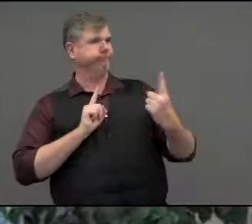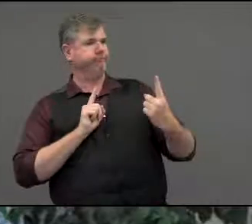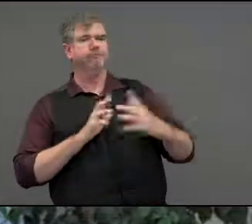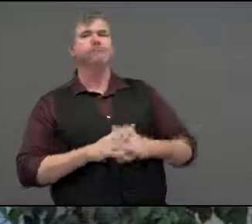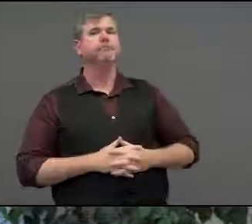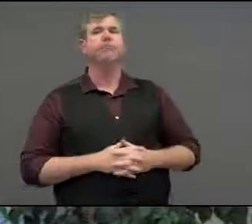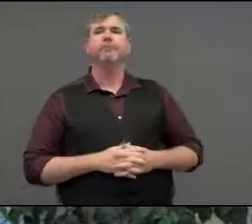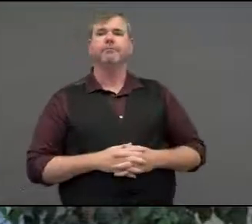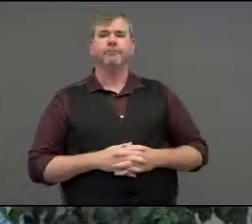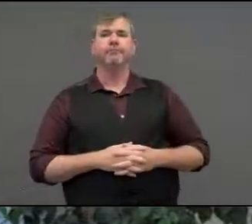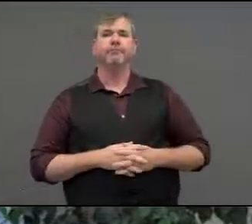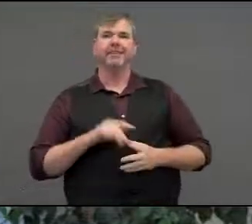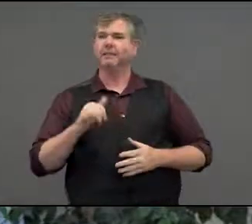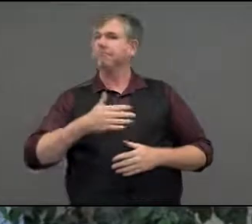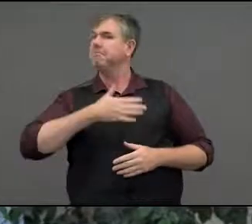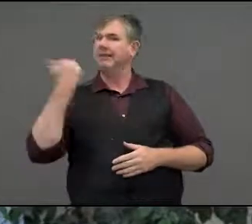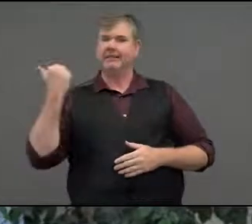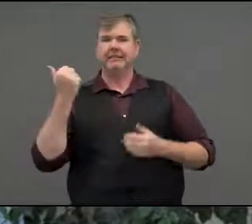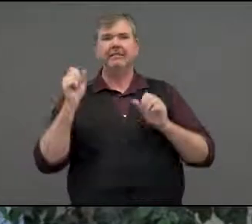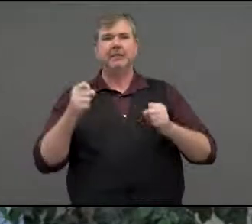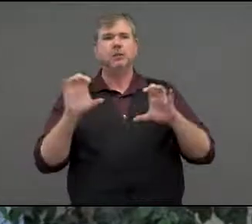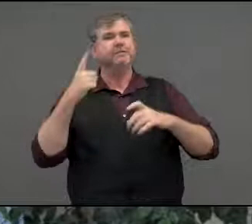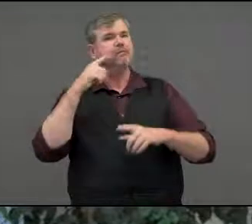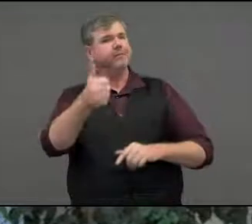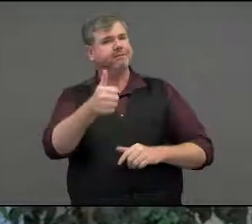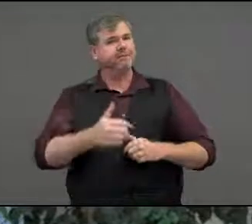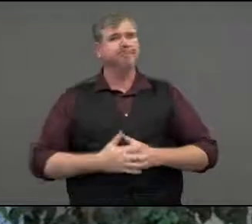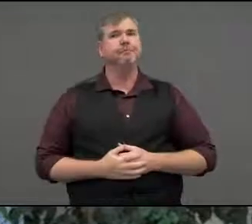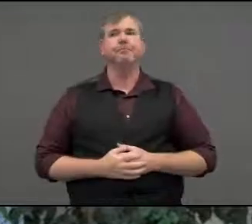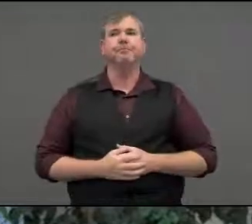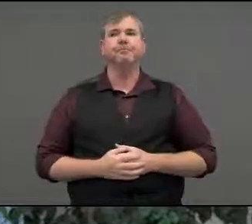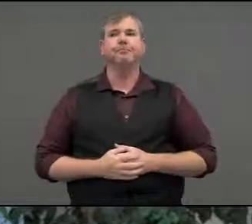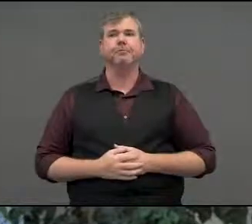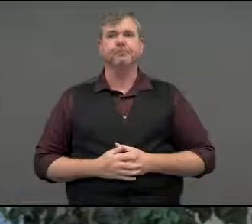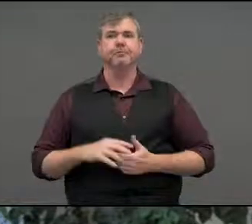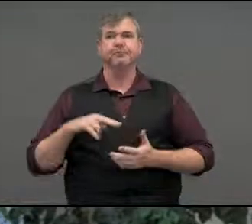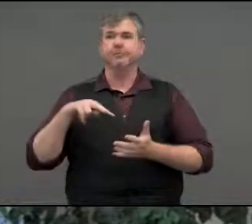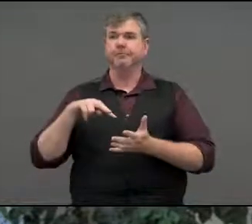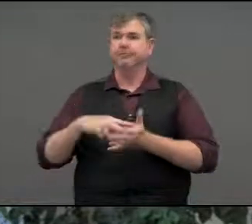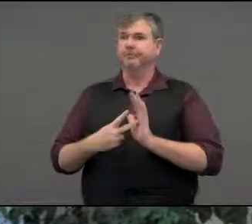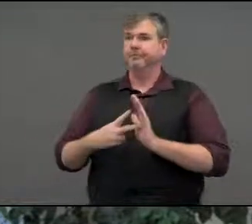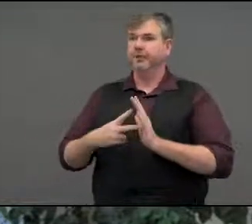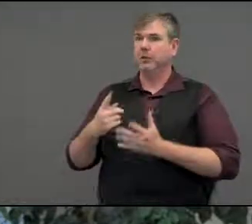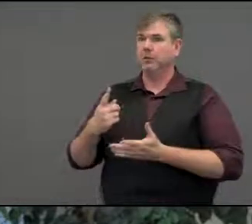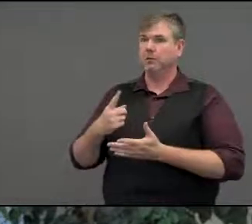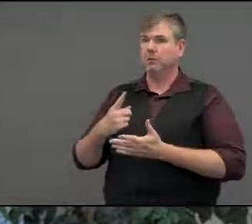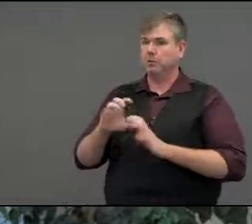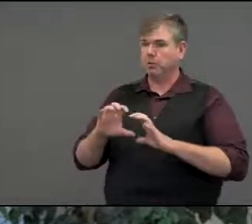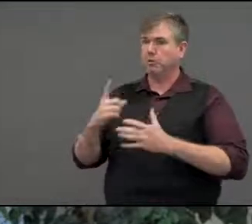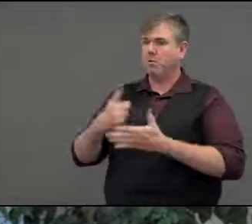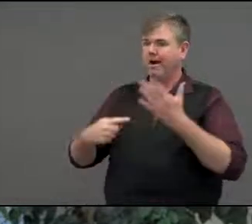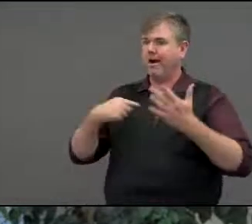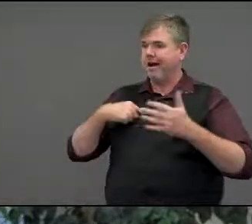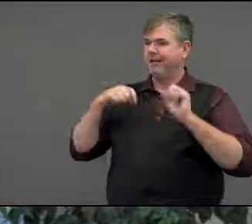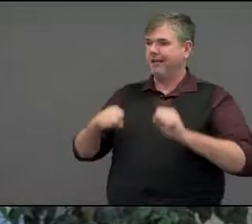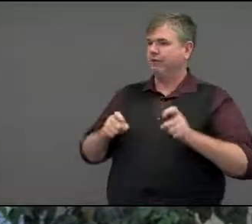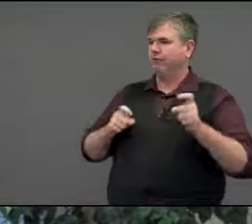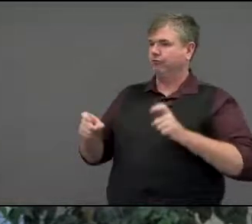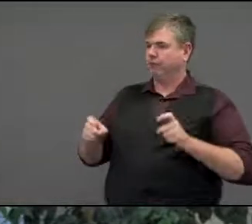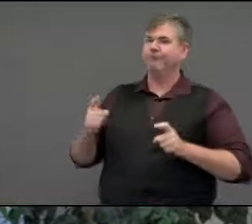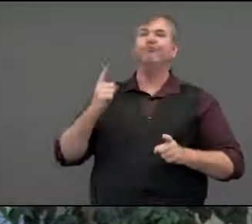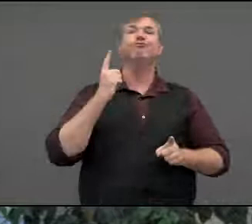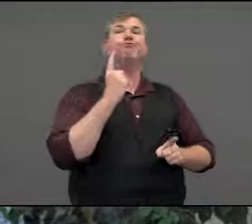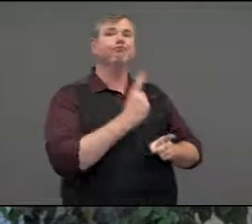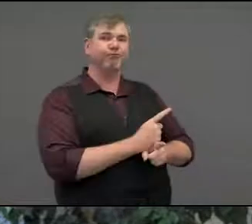success. Do what's within your control. Exactly. Because there's so much about this that we cannot control, and that is part of the reason it's so